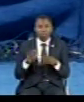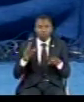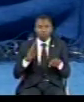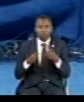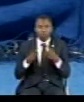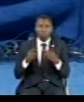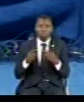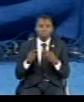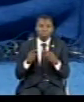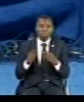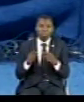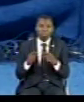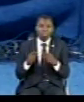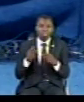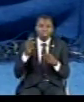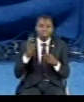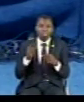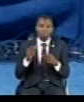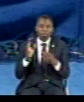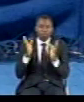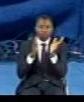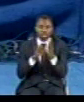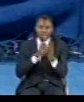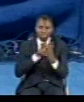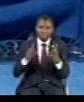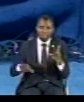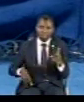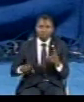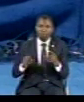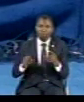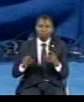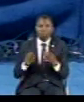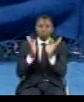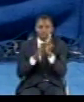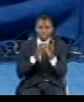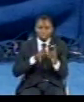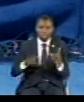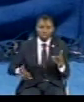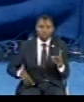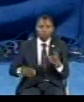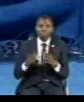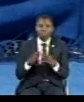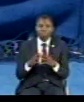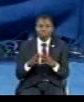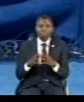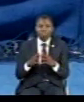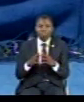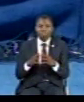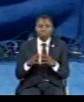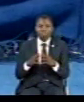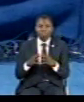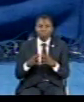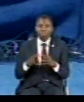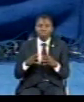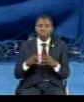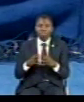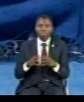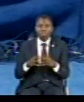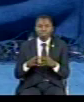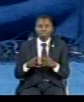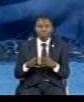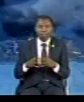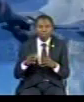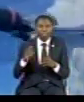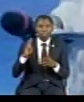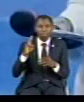hear him. Praise the Lord. Praise the Lord. My name is Bro God Gift Odozi, and by the grace